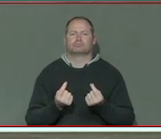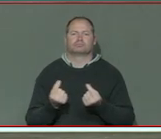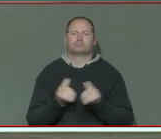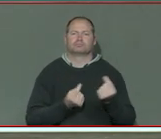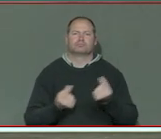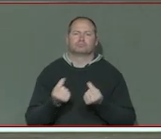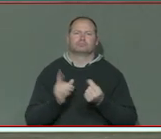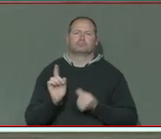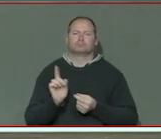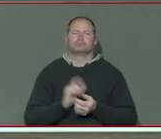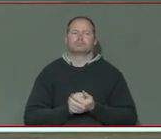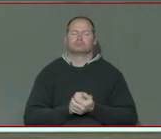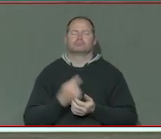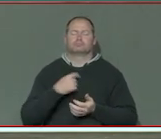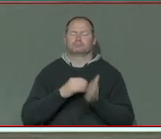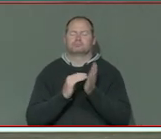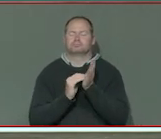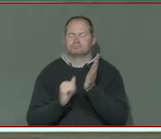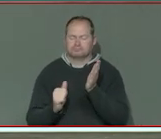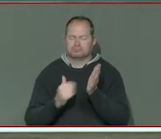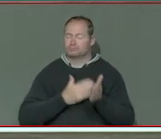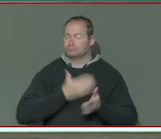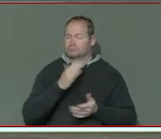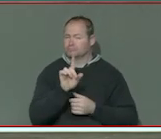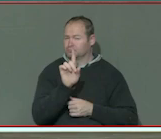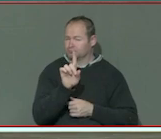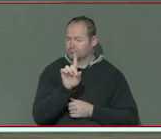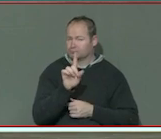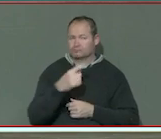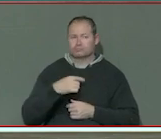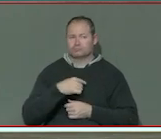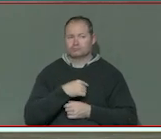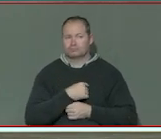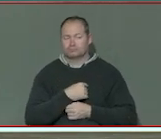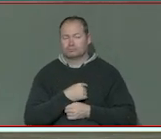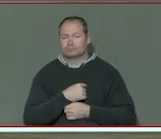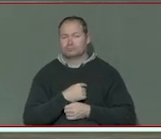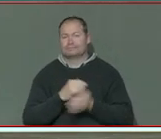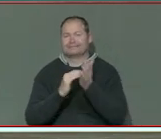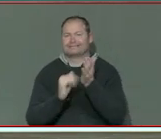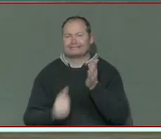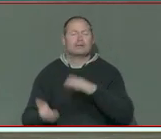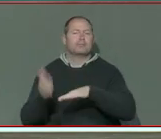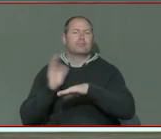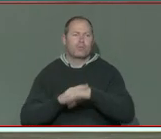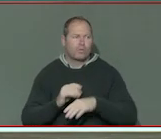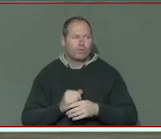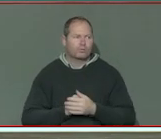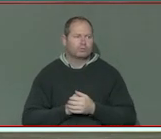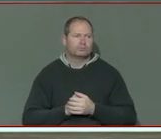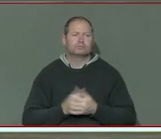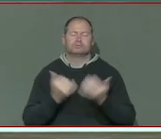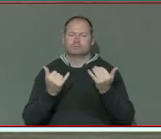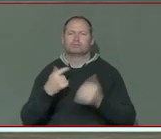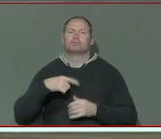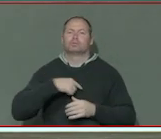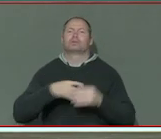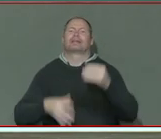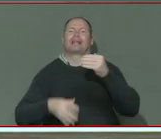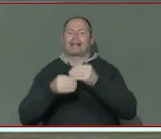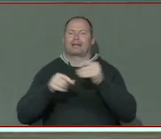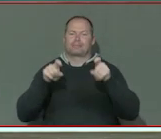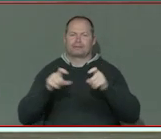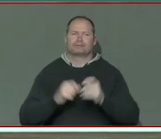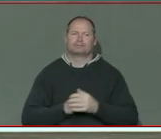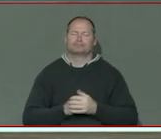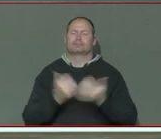We also want to subtract, but now we must think. So we subtracted too much, so therefore we must add. It's the